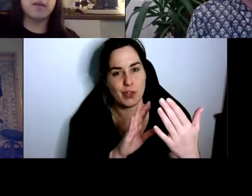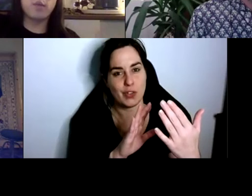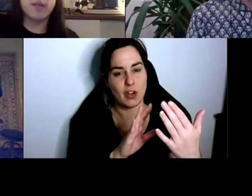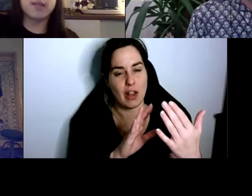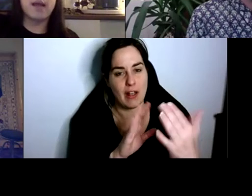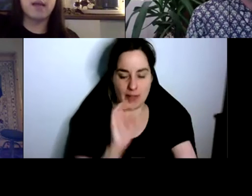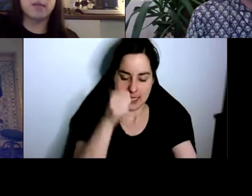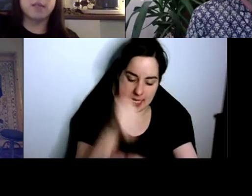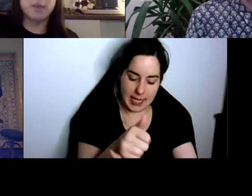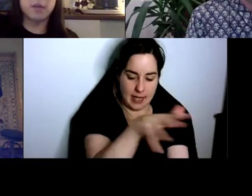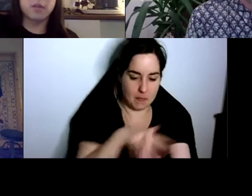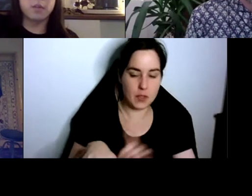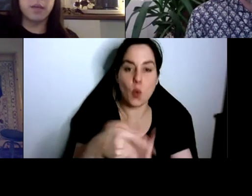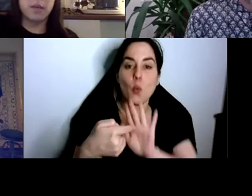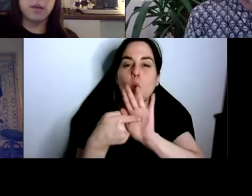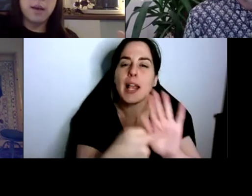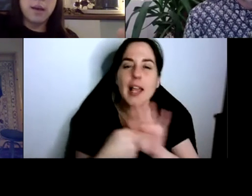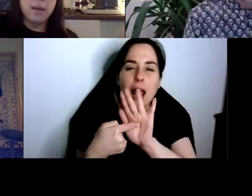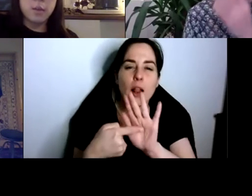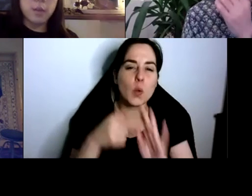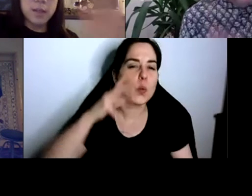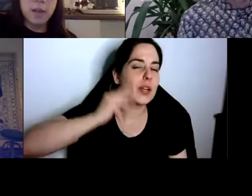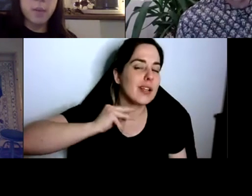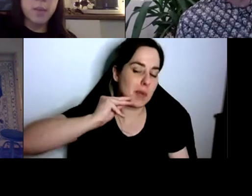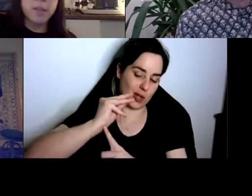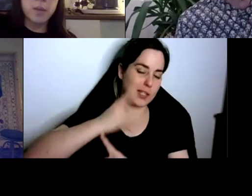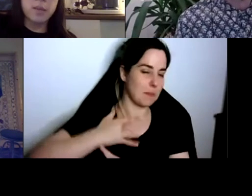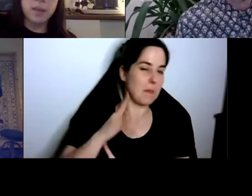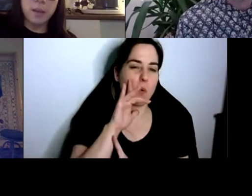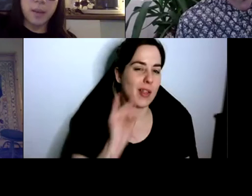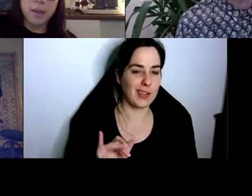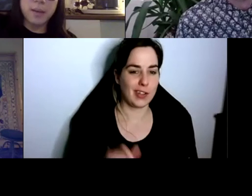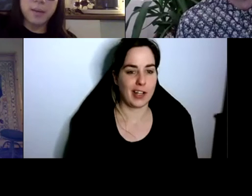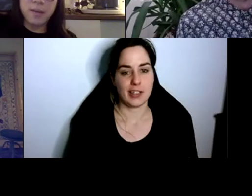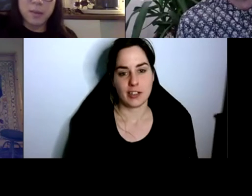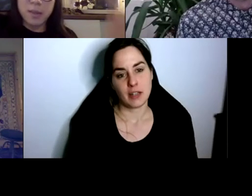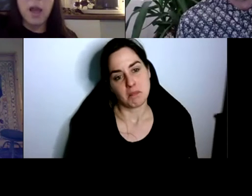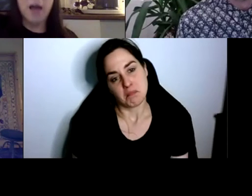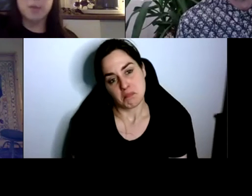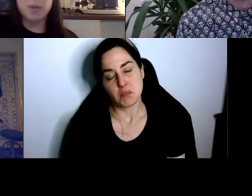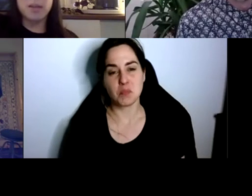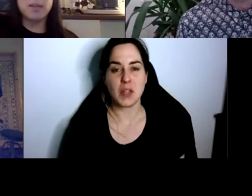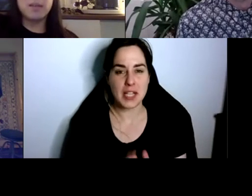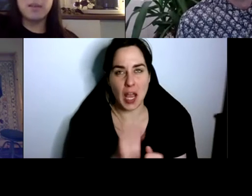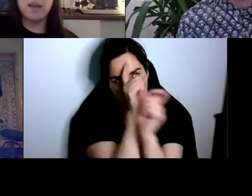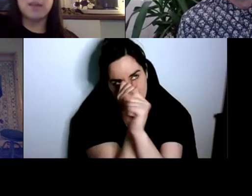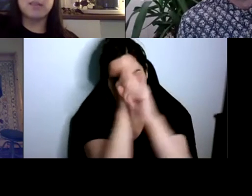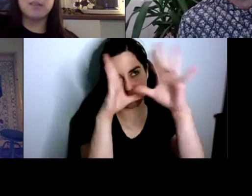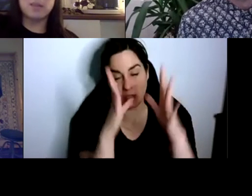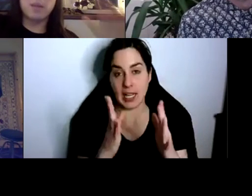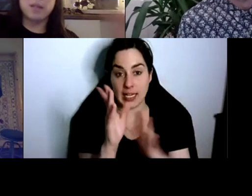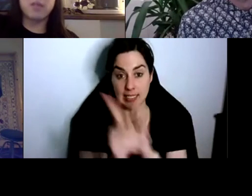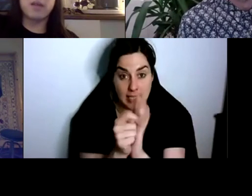reframing kind of what the gallery experience could be. And so that's kind of my messy way of thinking about the times we're in